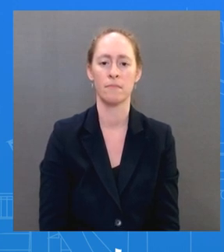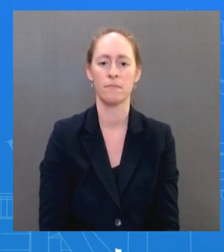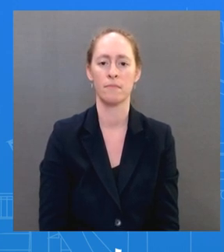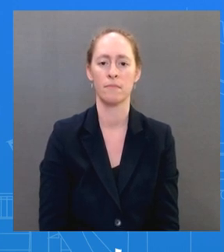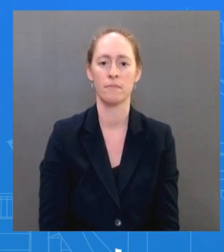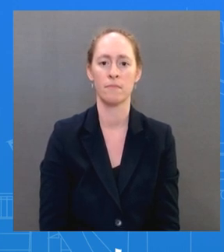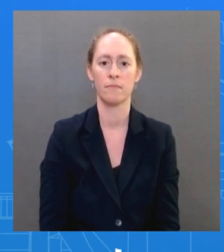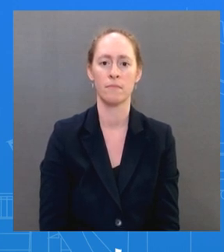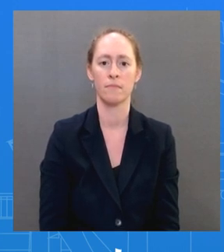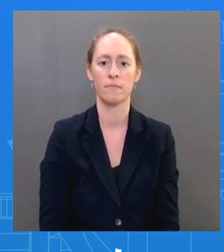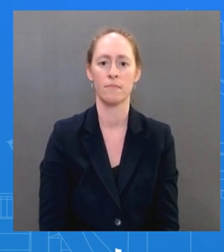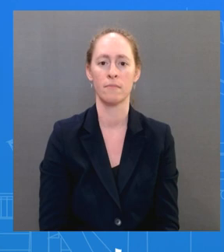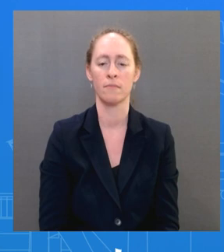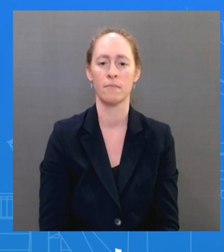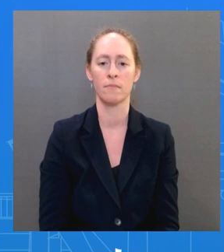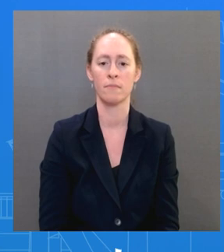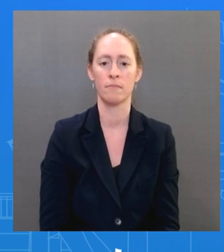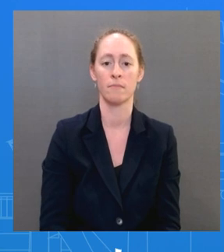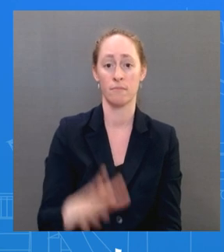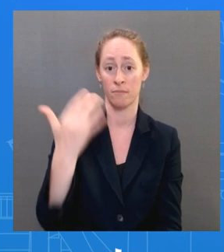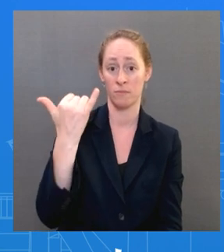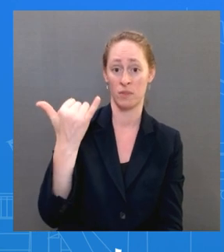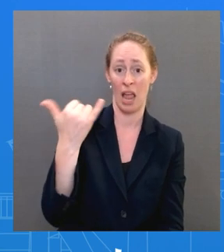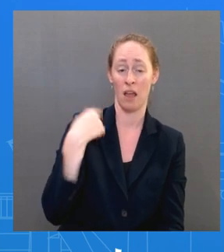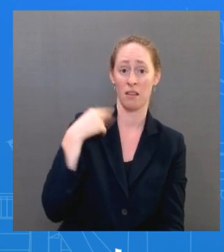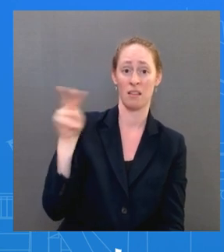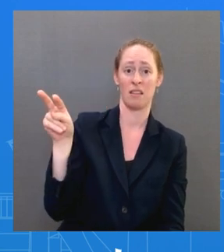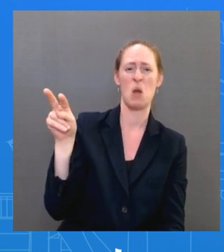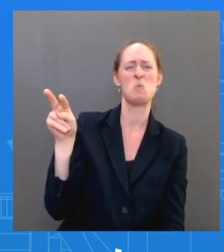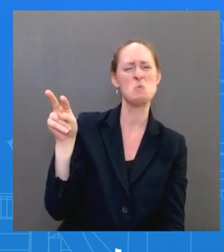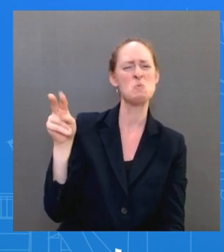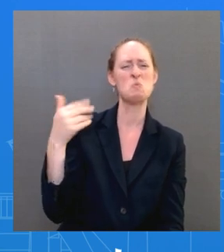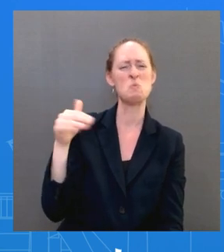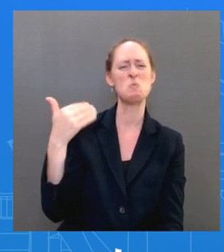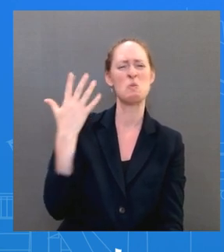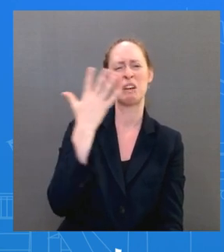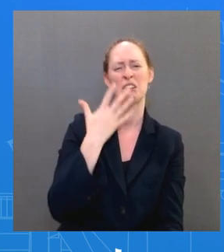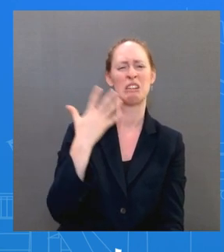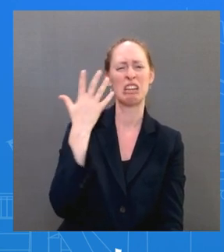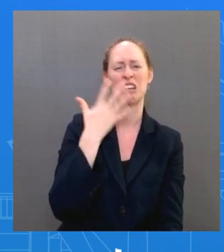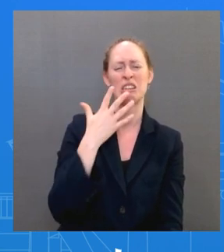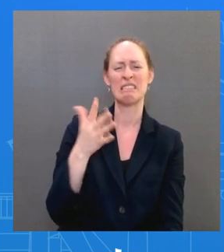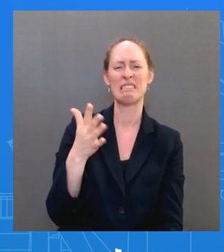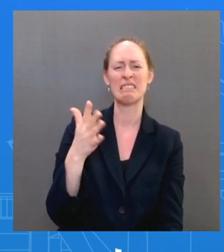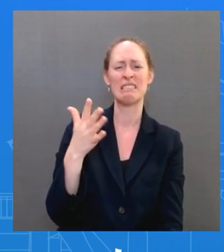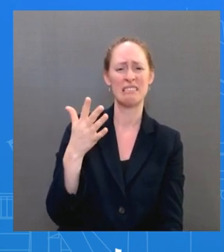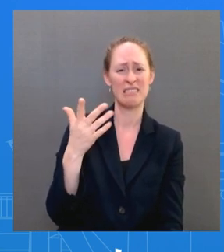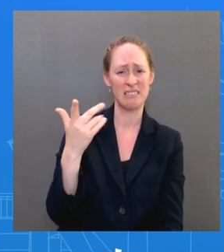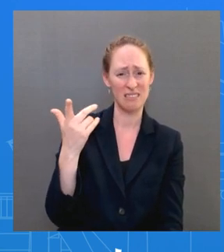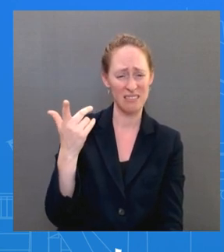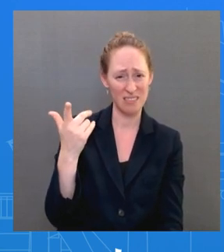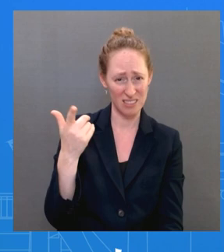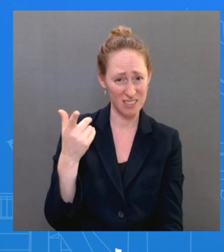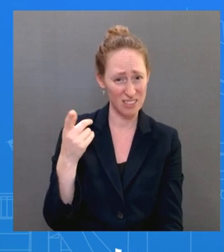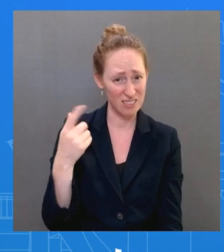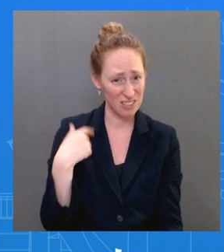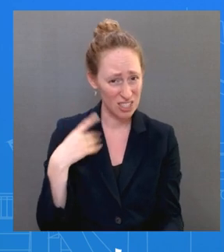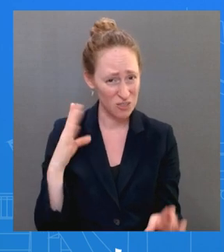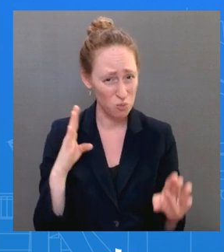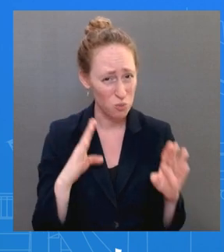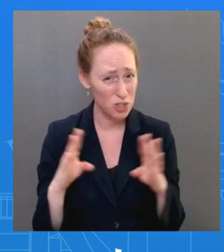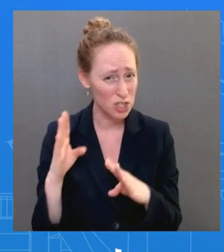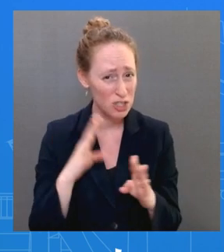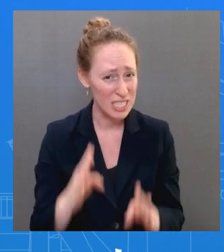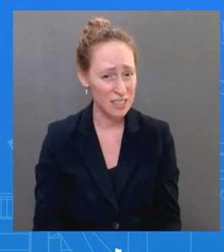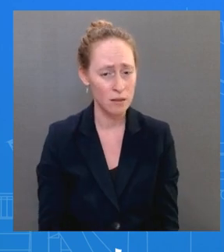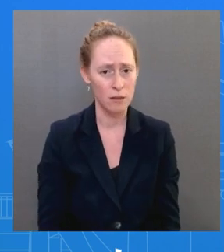of cause of concern, or is that just kind of, I don't know if any of you have ever had a cold or a viral syndrome. I